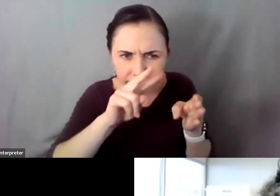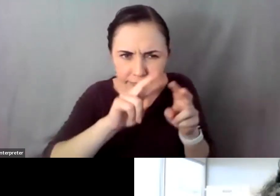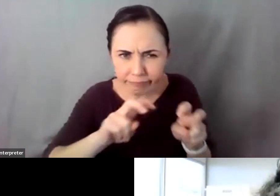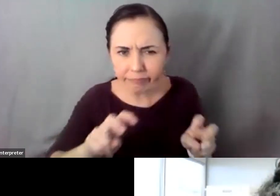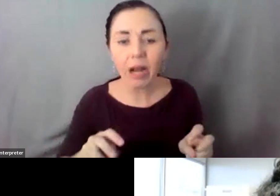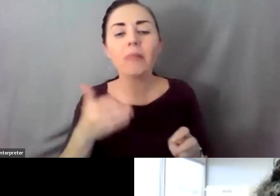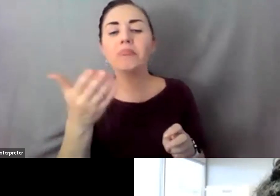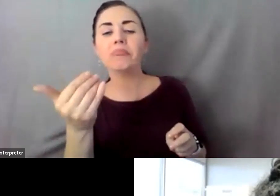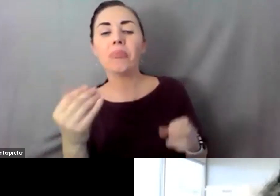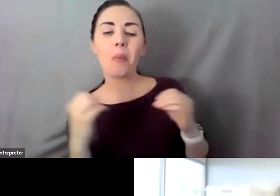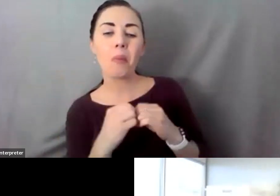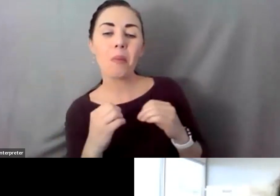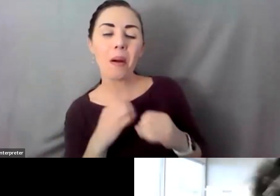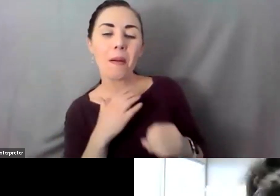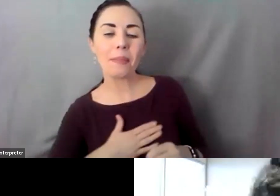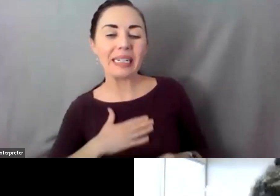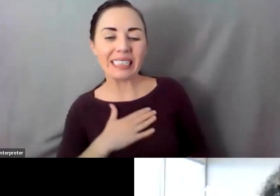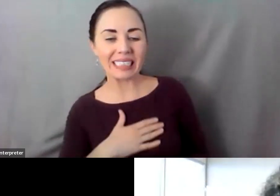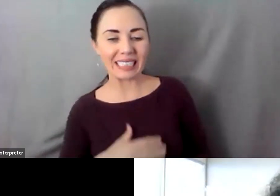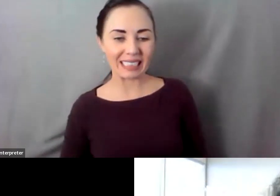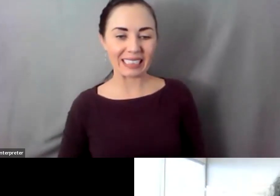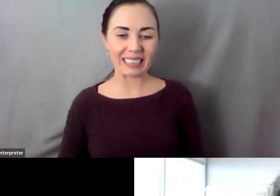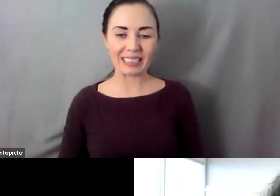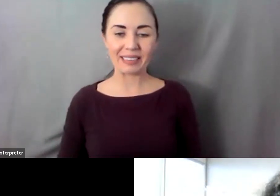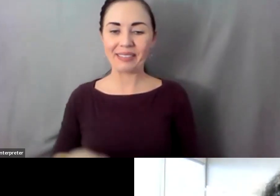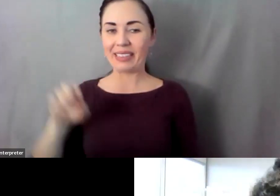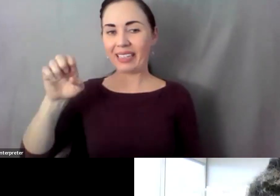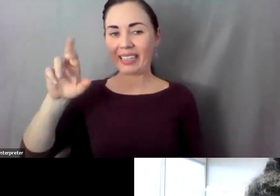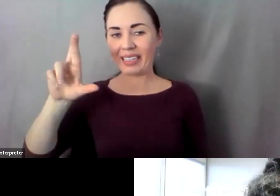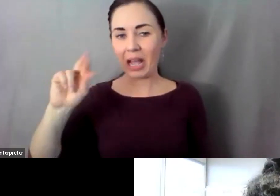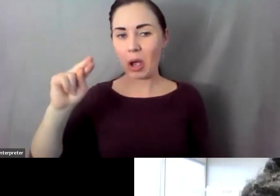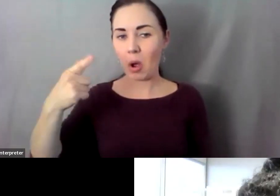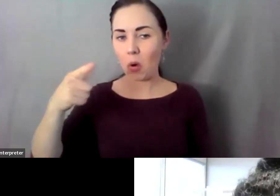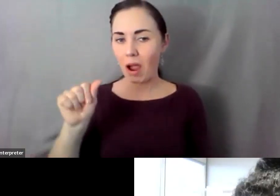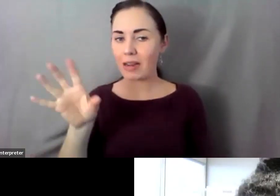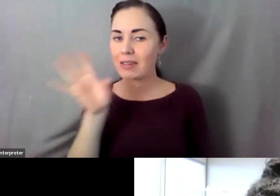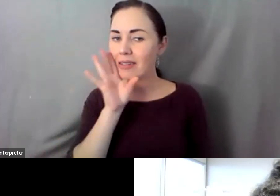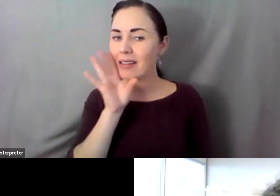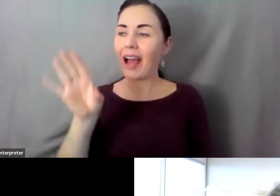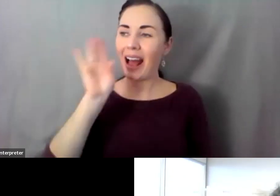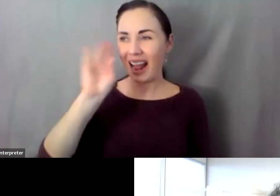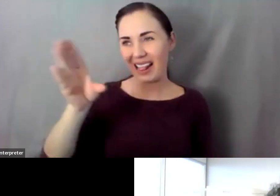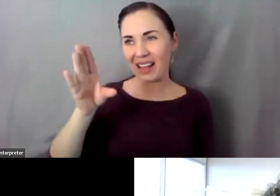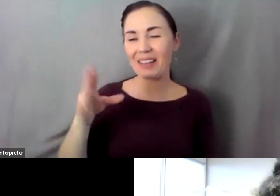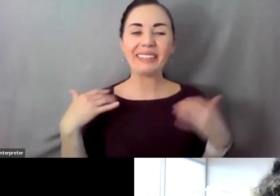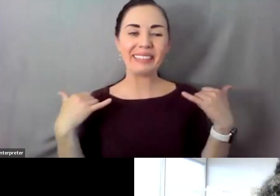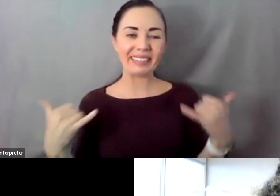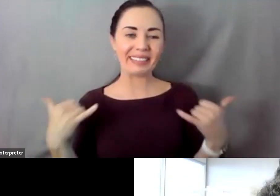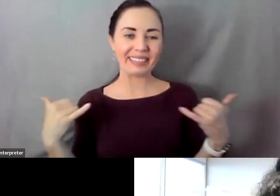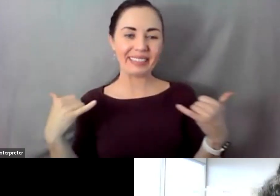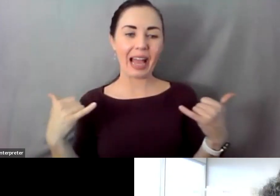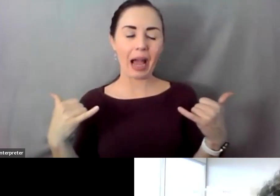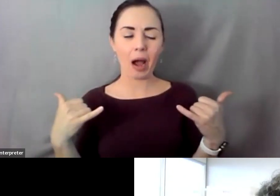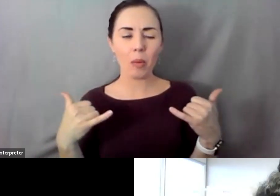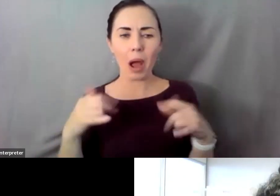bit more. Hello, everyone. So now we are going to investigate